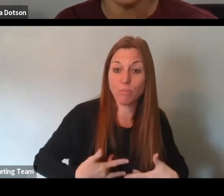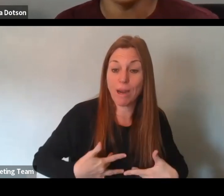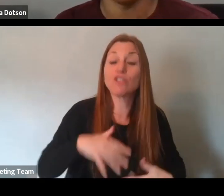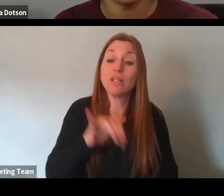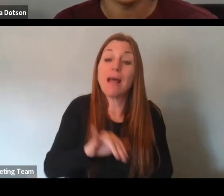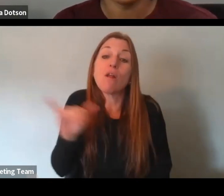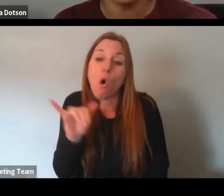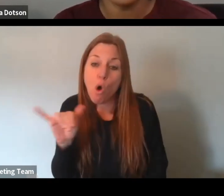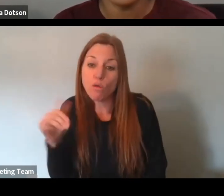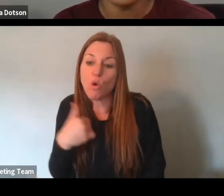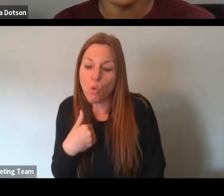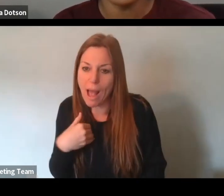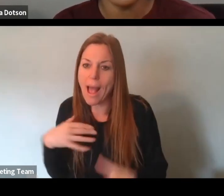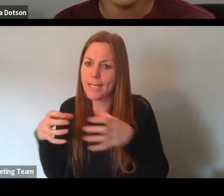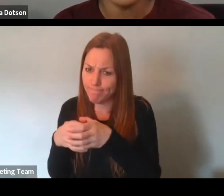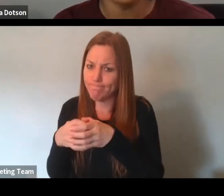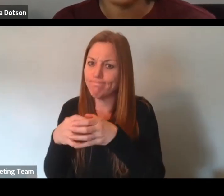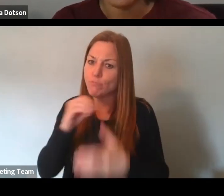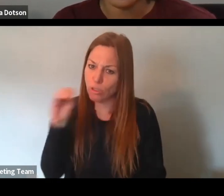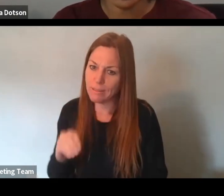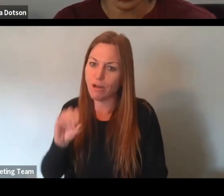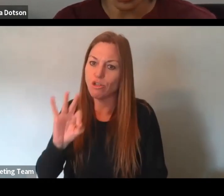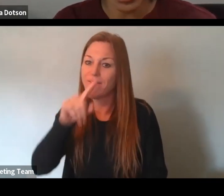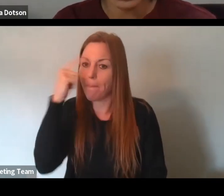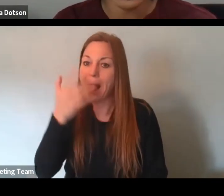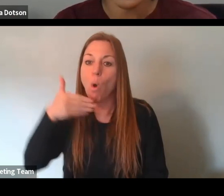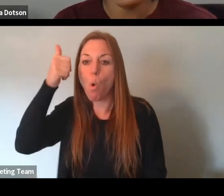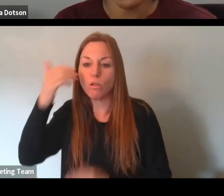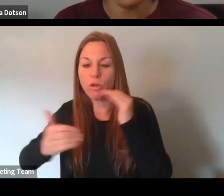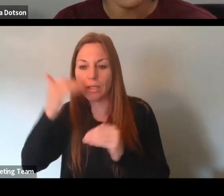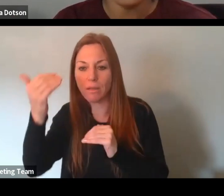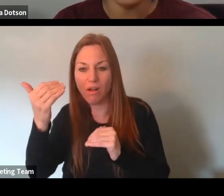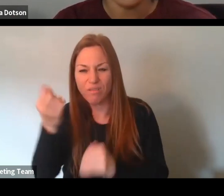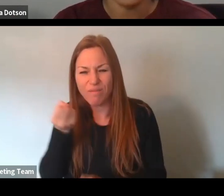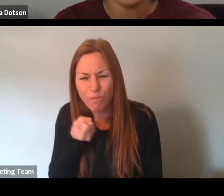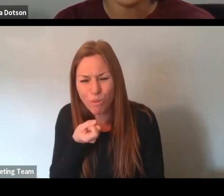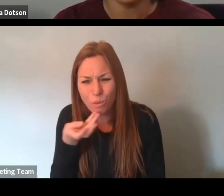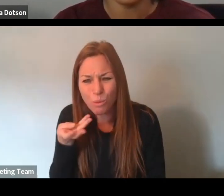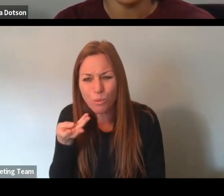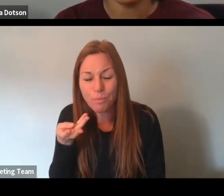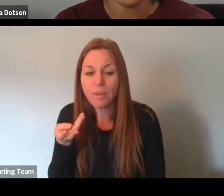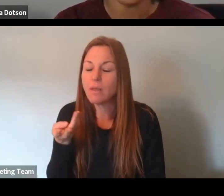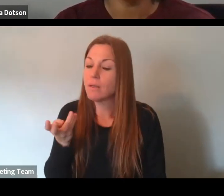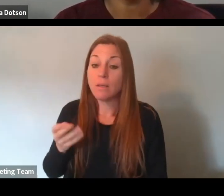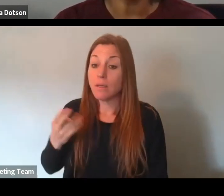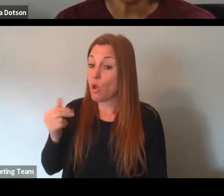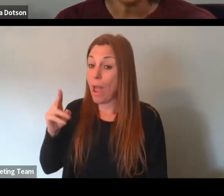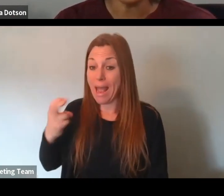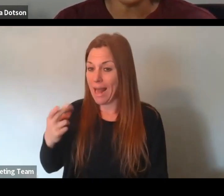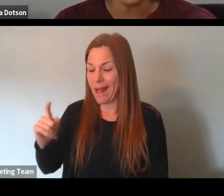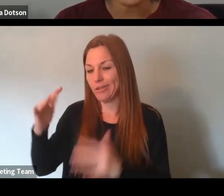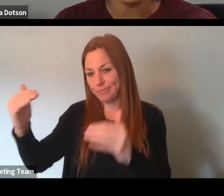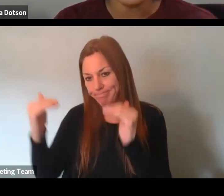her standards basically to say, okay, let's look at any study that has either at least 75%